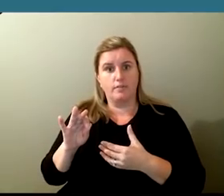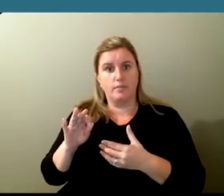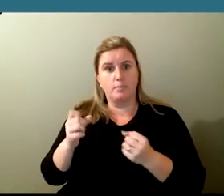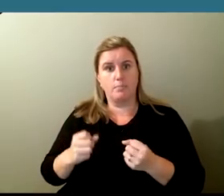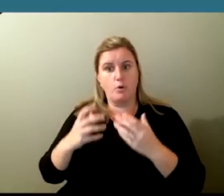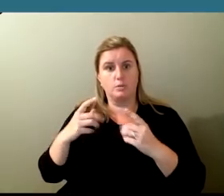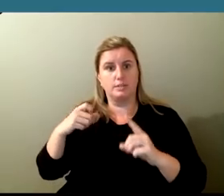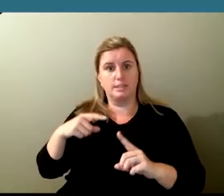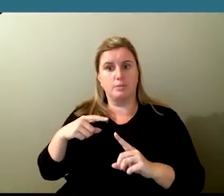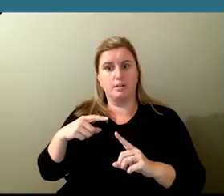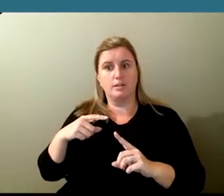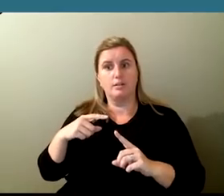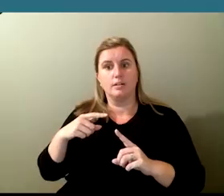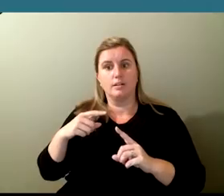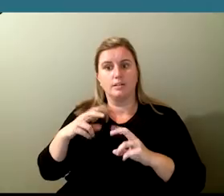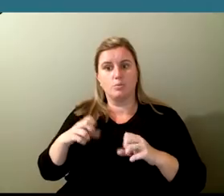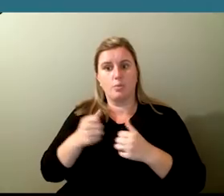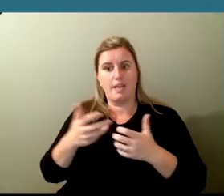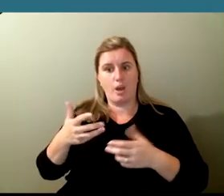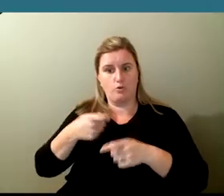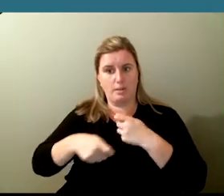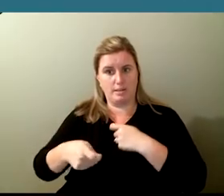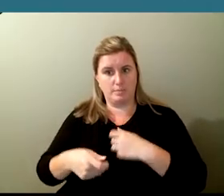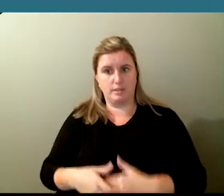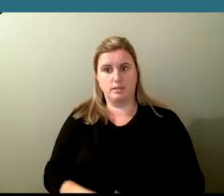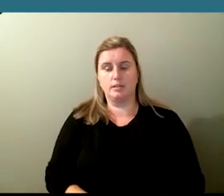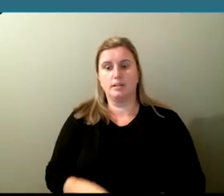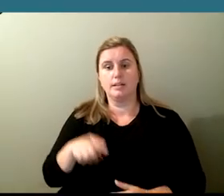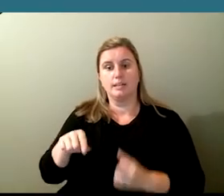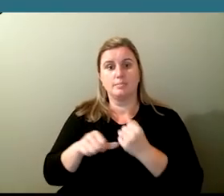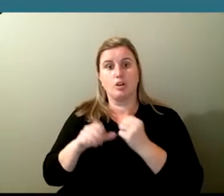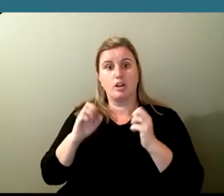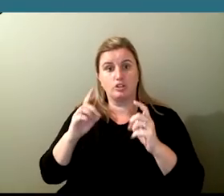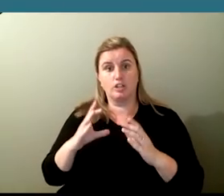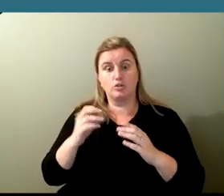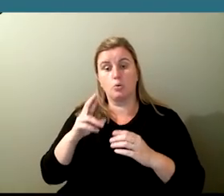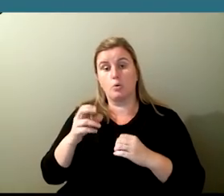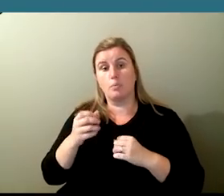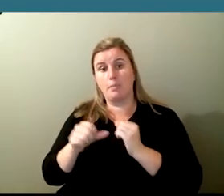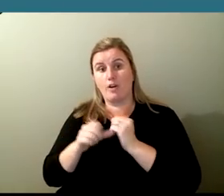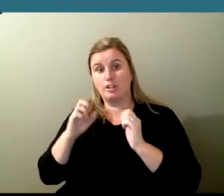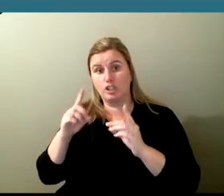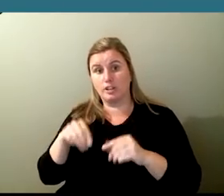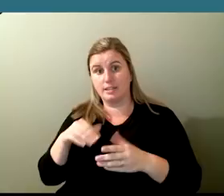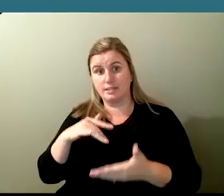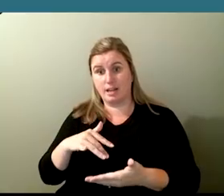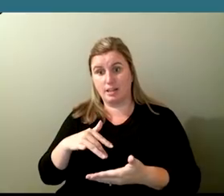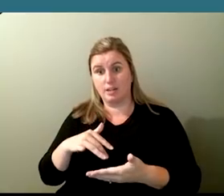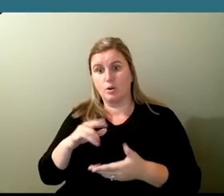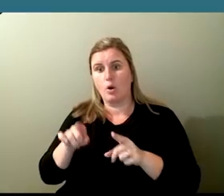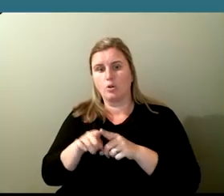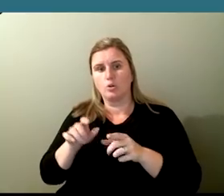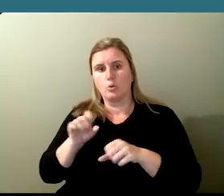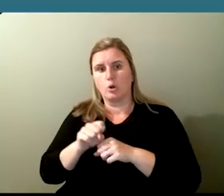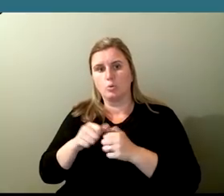stimuli preference assessment without replacement. These paraeducators or the paraeducators in this study also work with